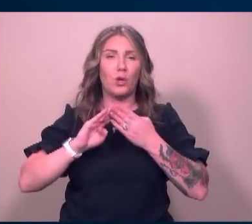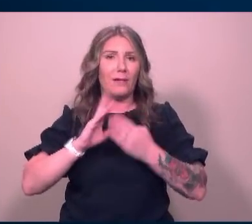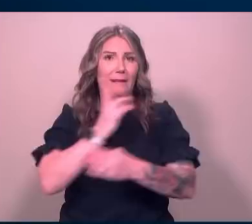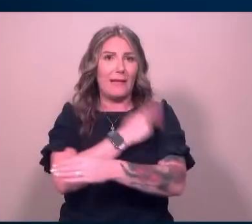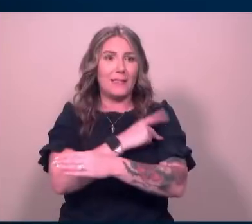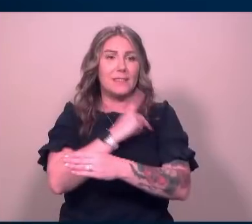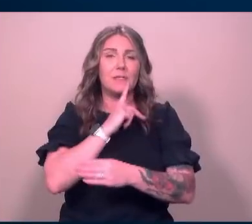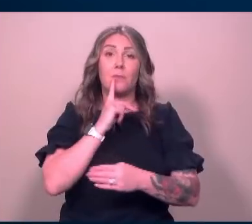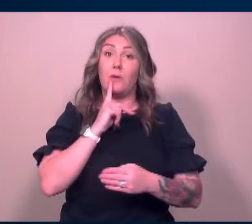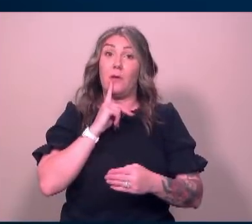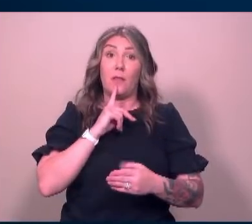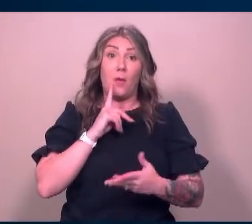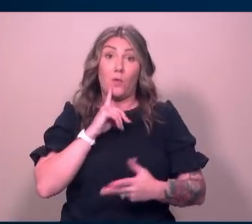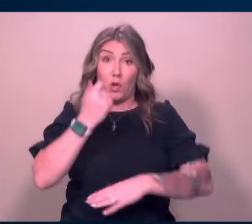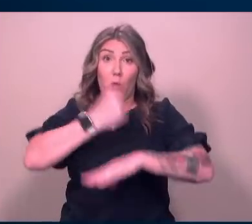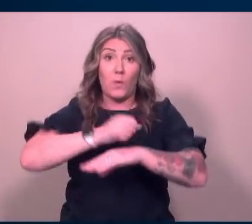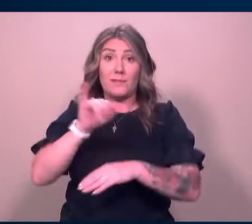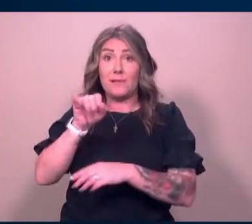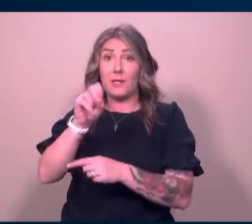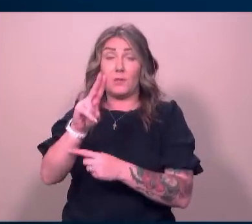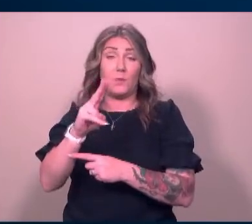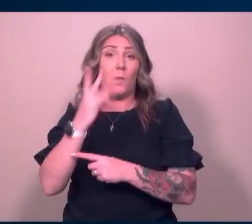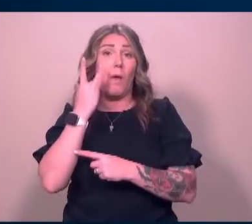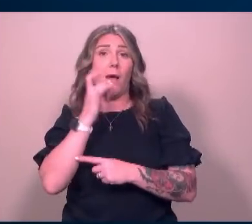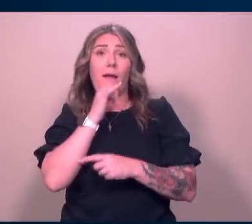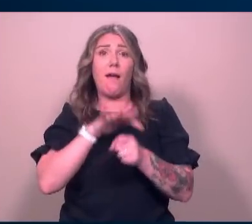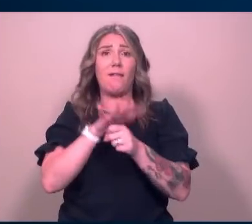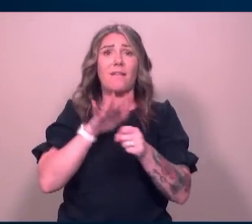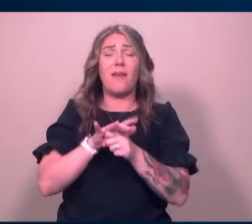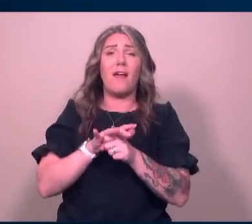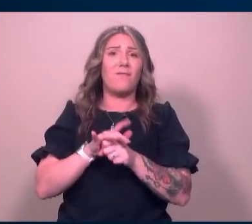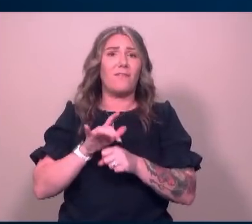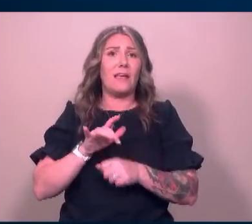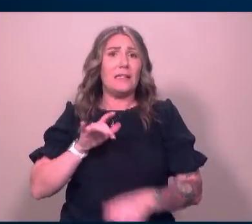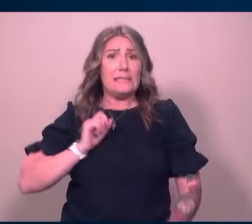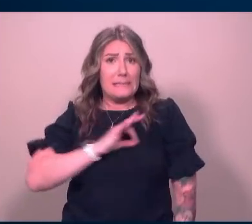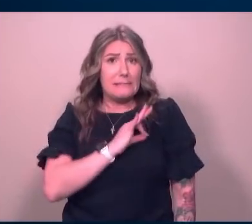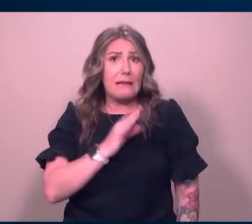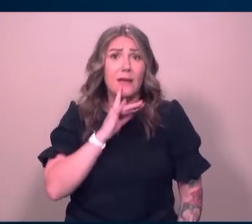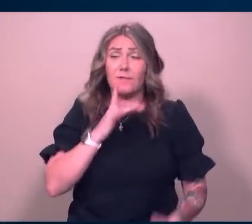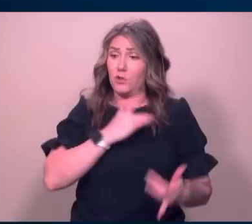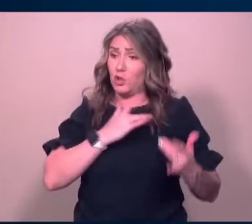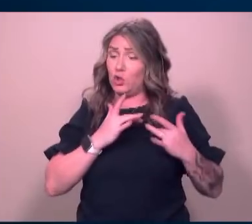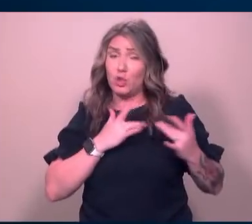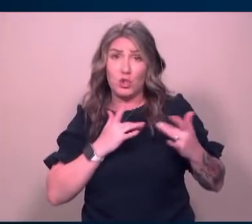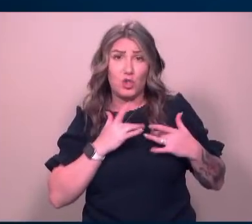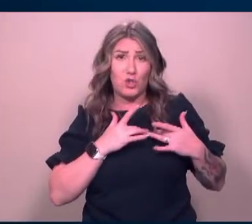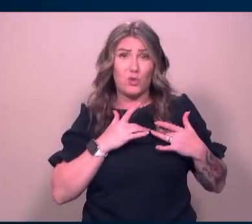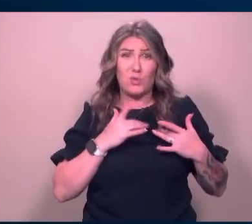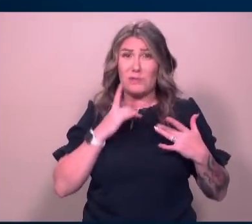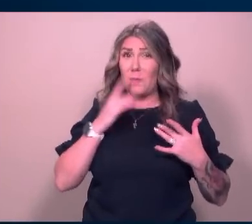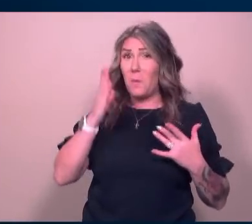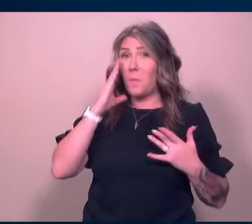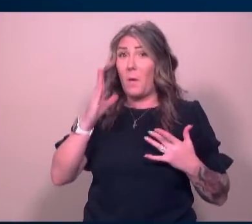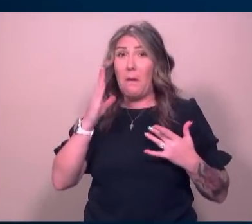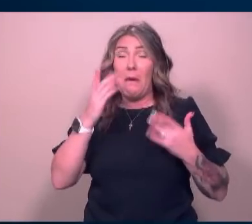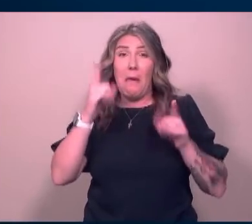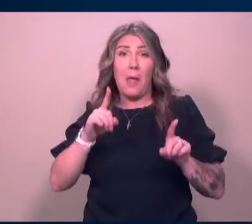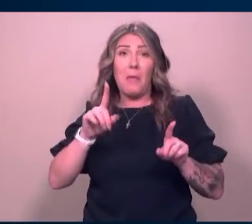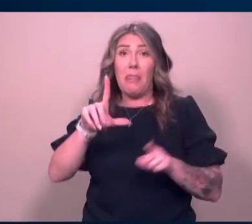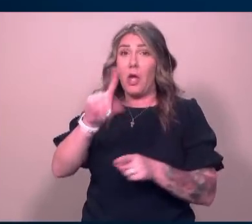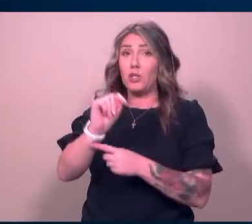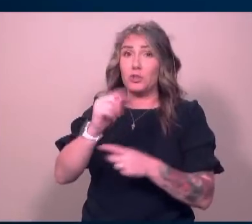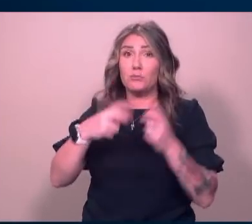their ICU because of staffing issues. Is there concern that the current issues you all are seeing are going to result in long-term